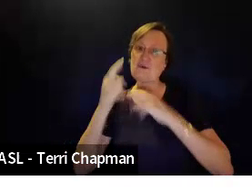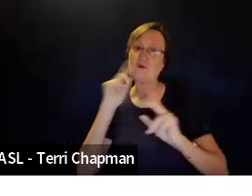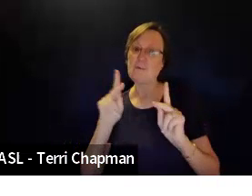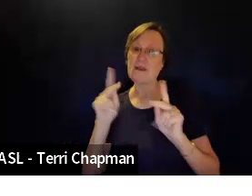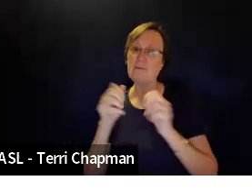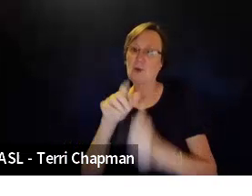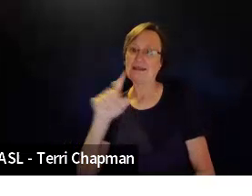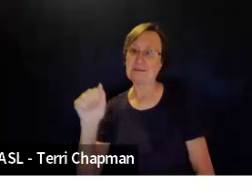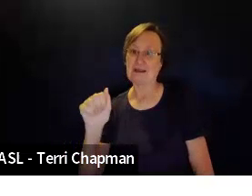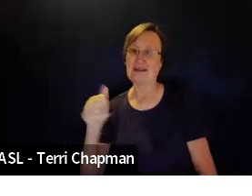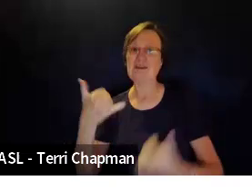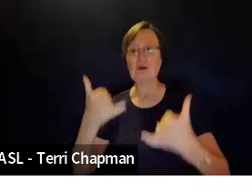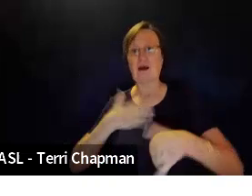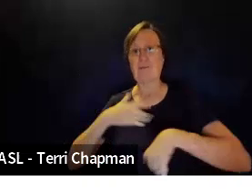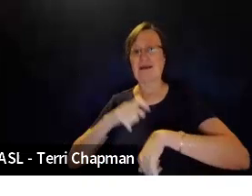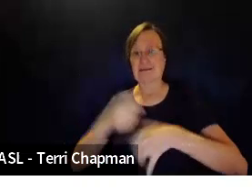over.